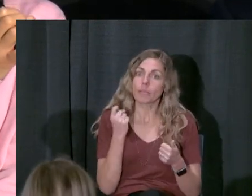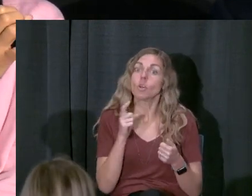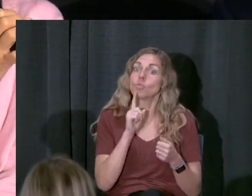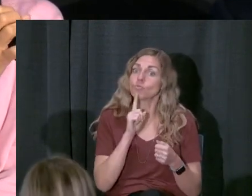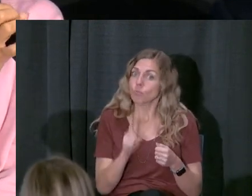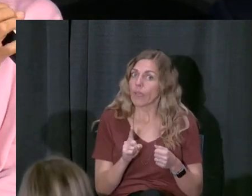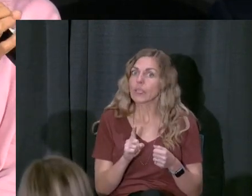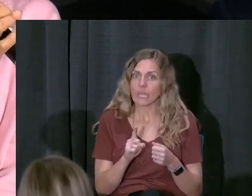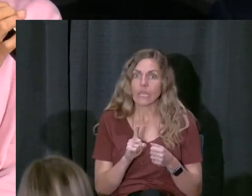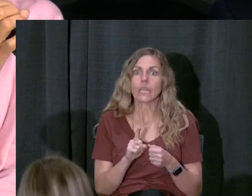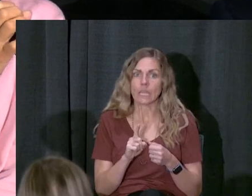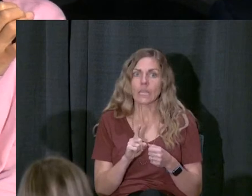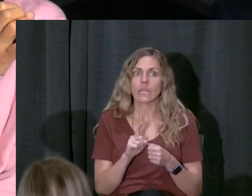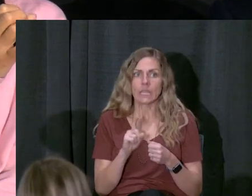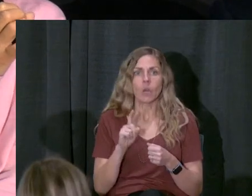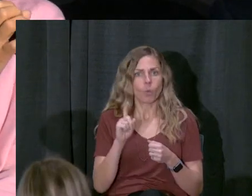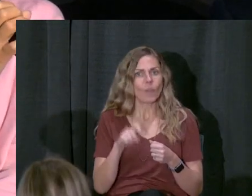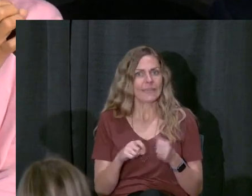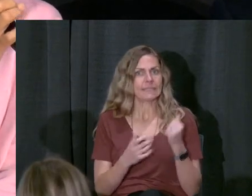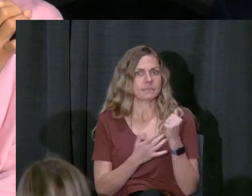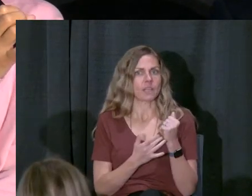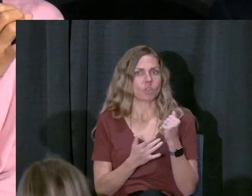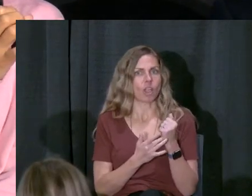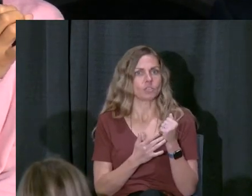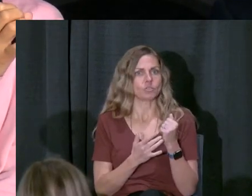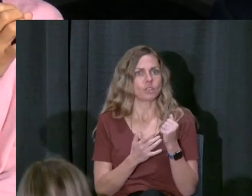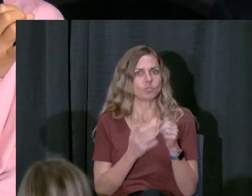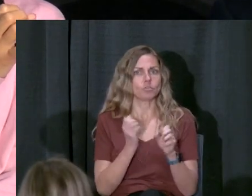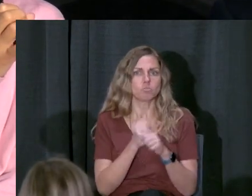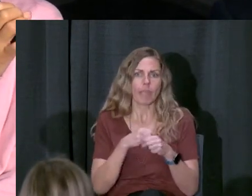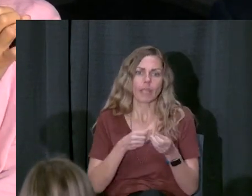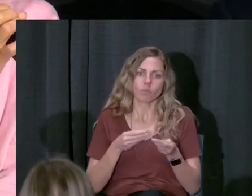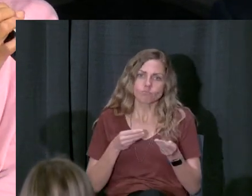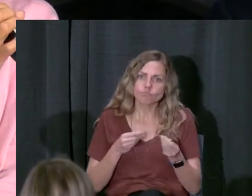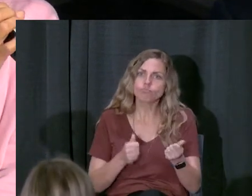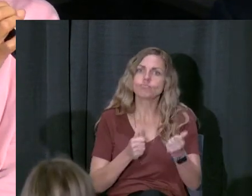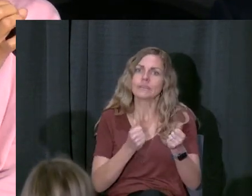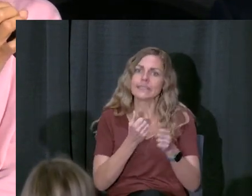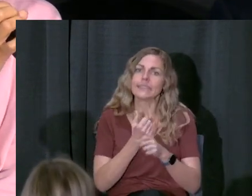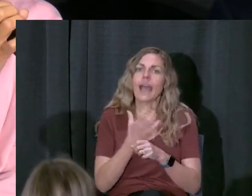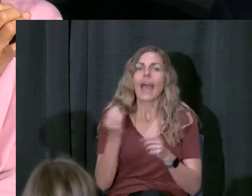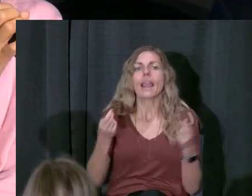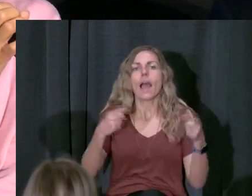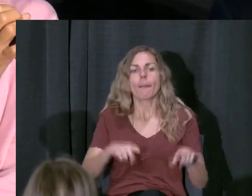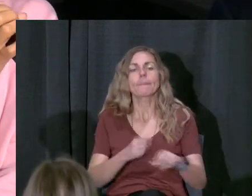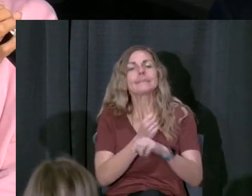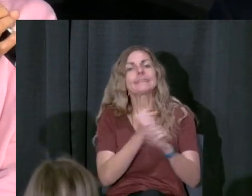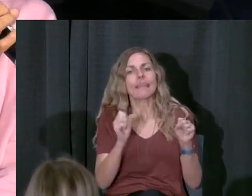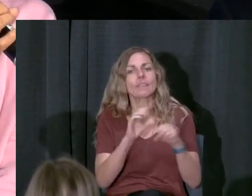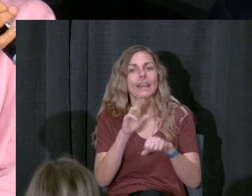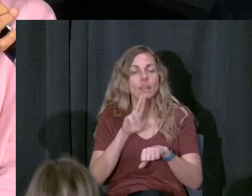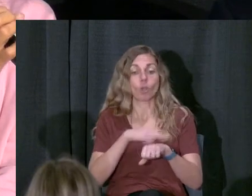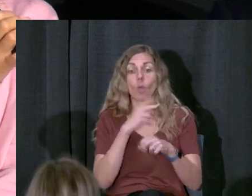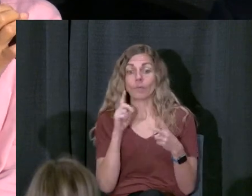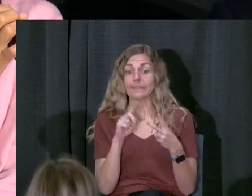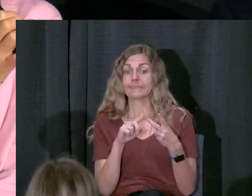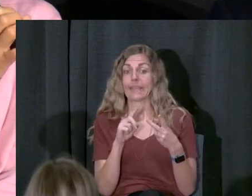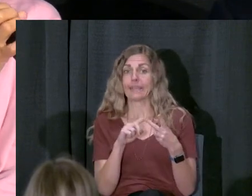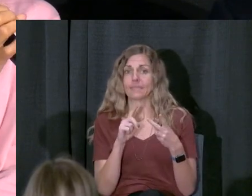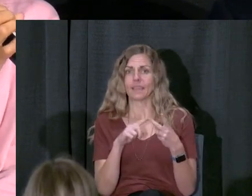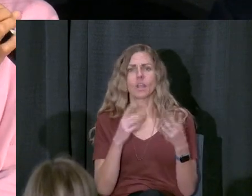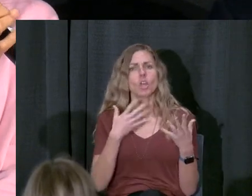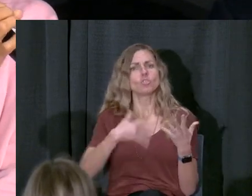need technology to make it work safely and naturally. And the second one is a